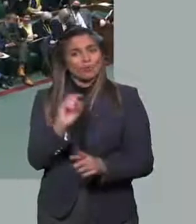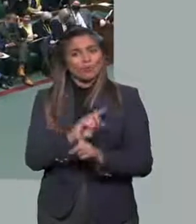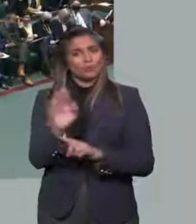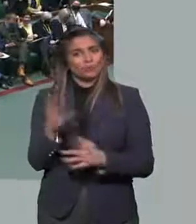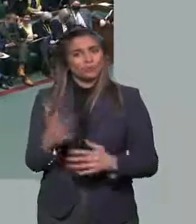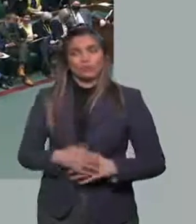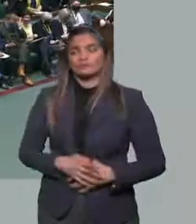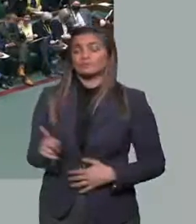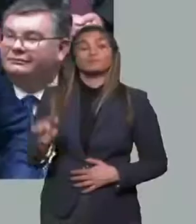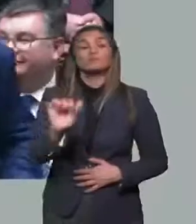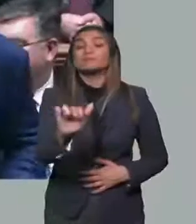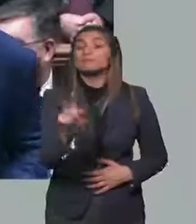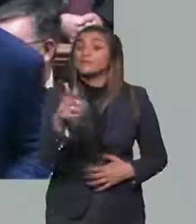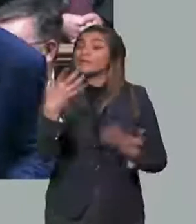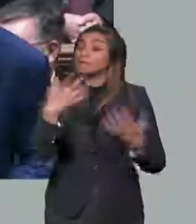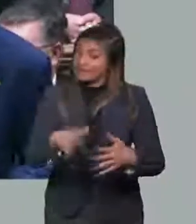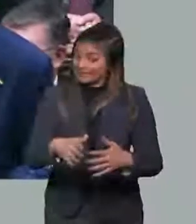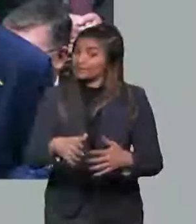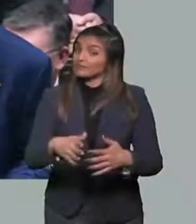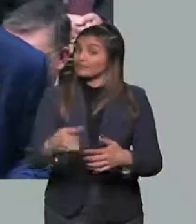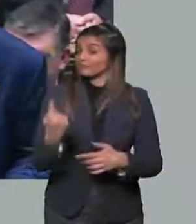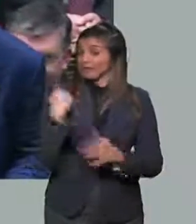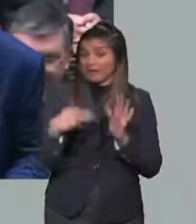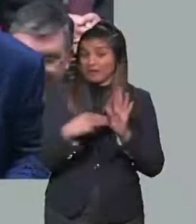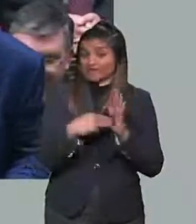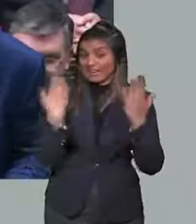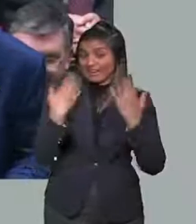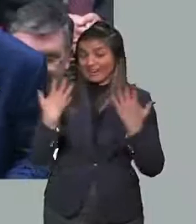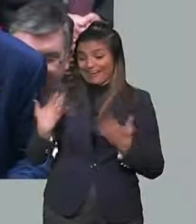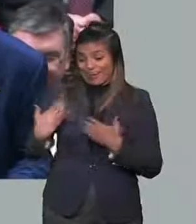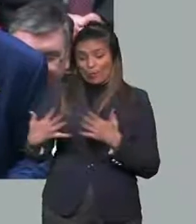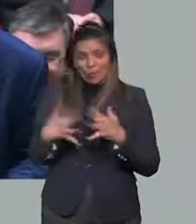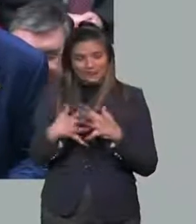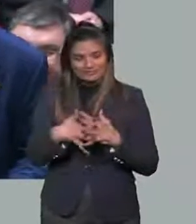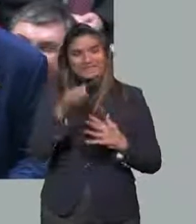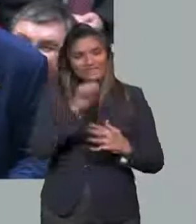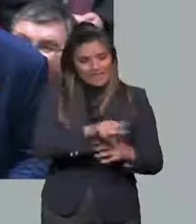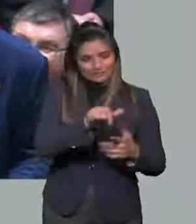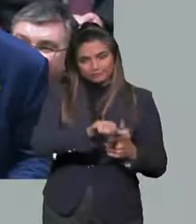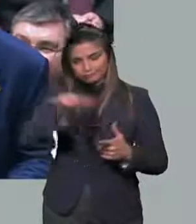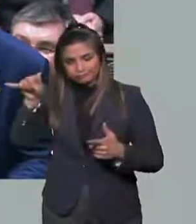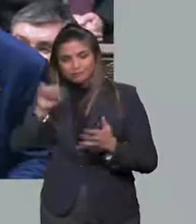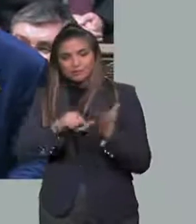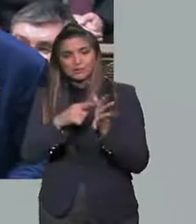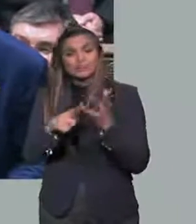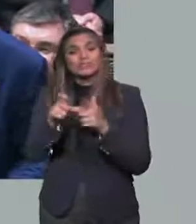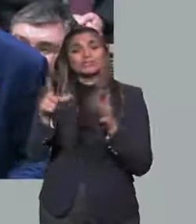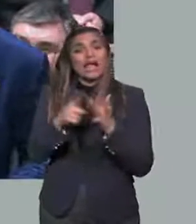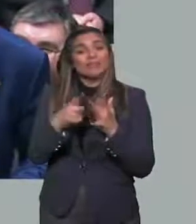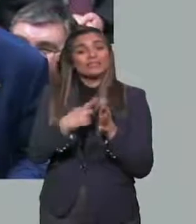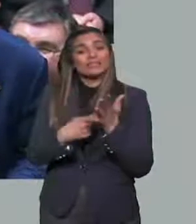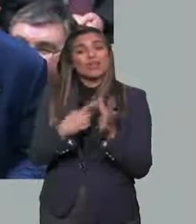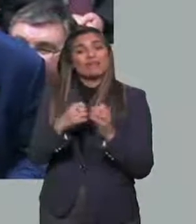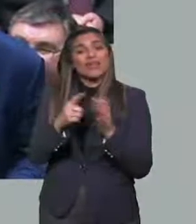on Monday evening, I can tell the honourable gentleman. And now it's Wednesday, and yes, he's out in Saudi Arabia, closing a £1 billion investment